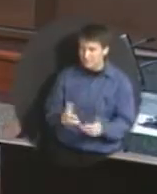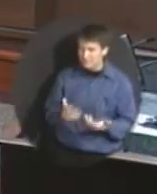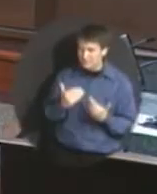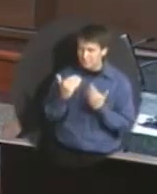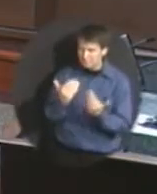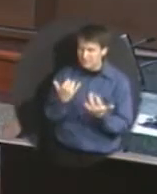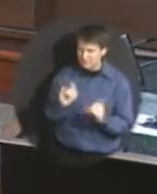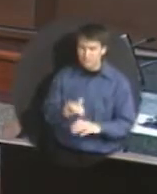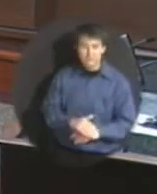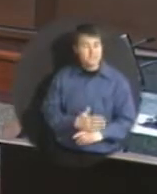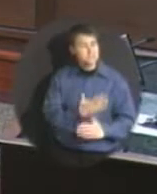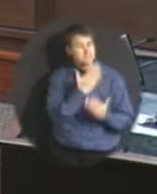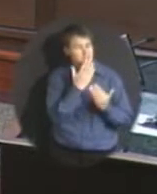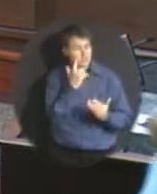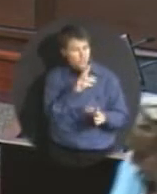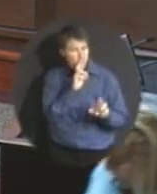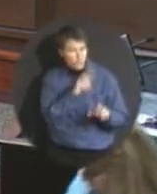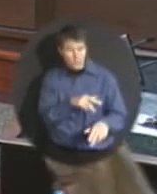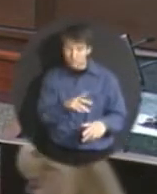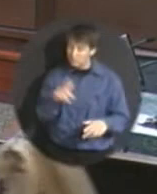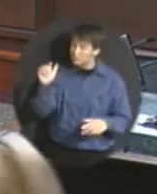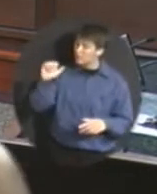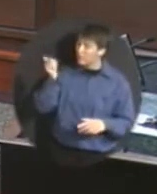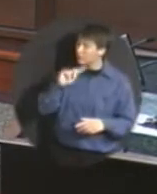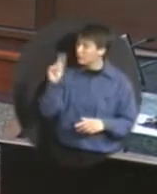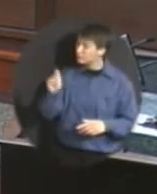report. Are there any other questions?